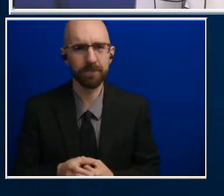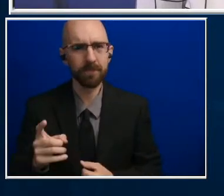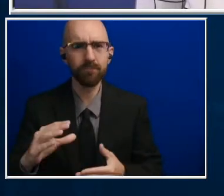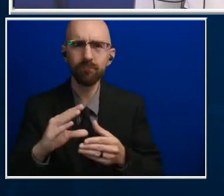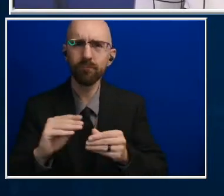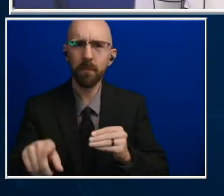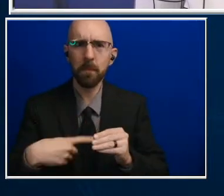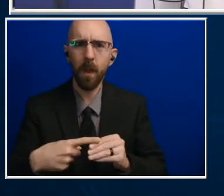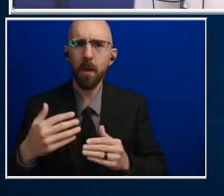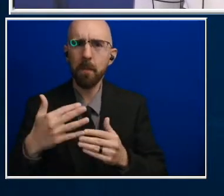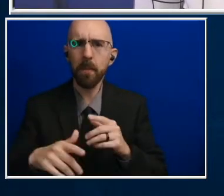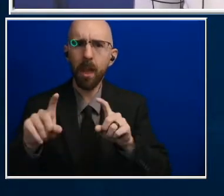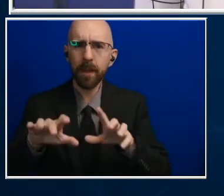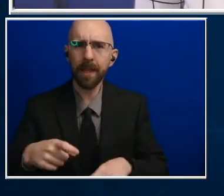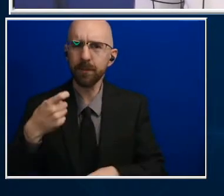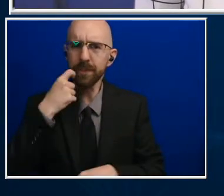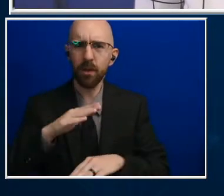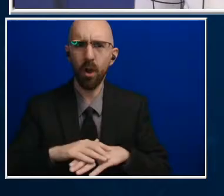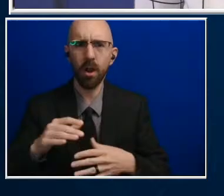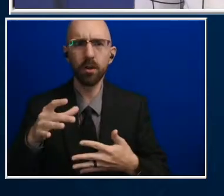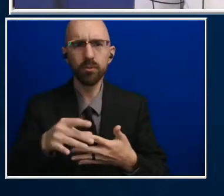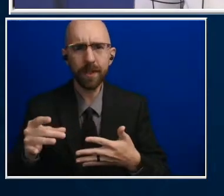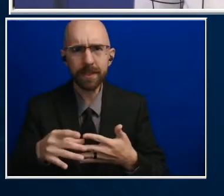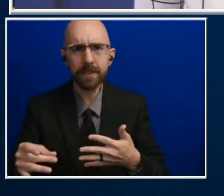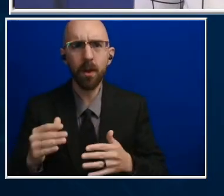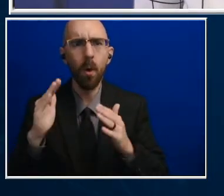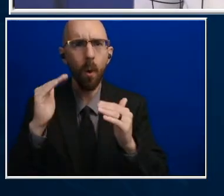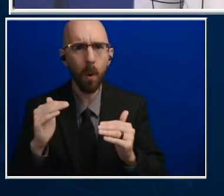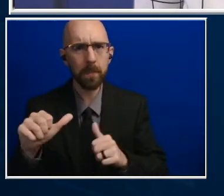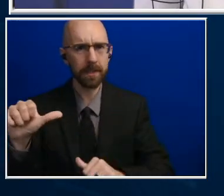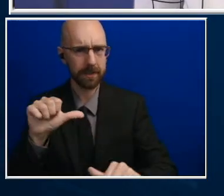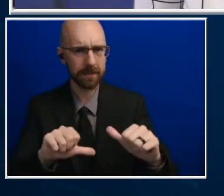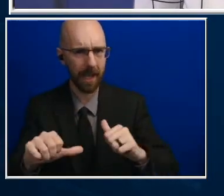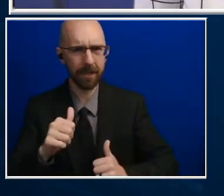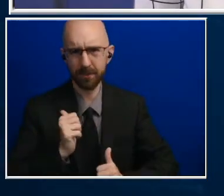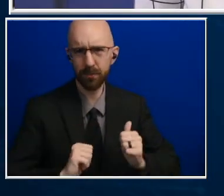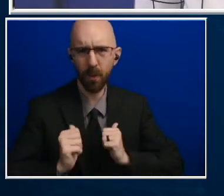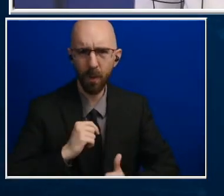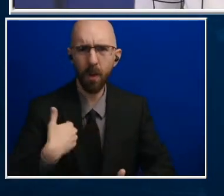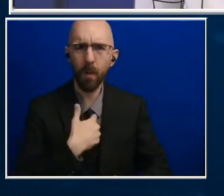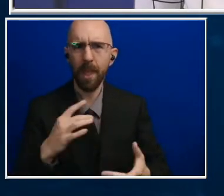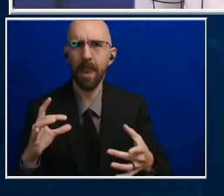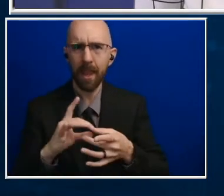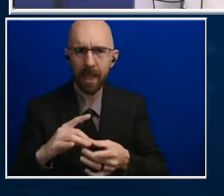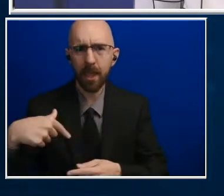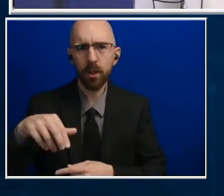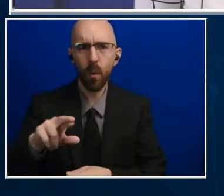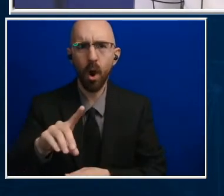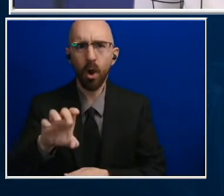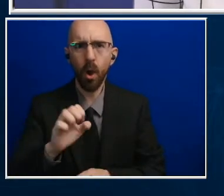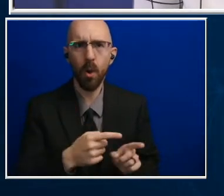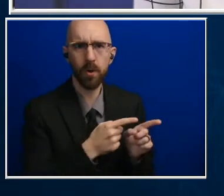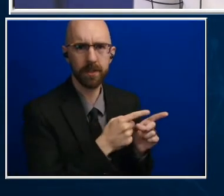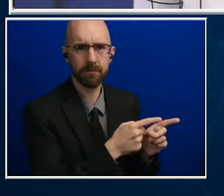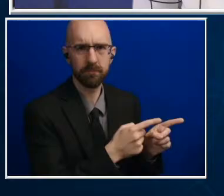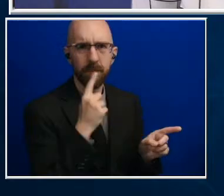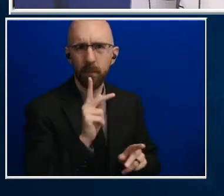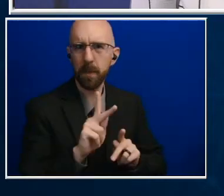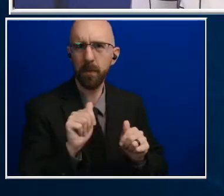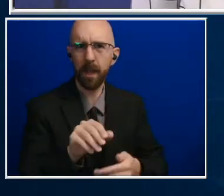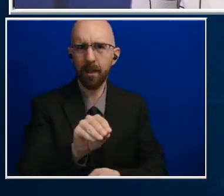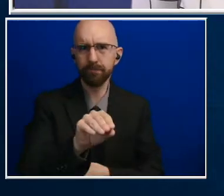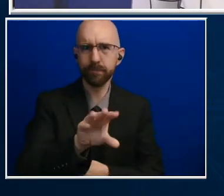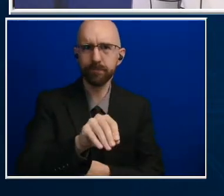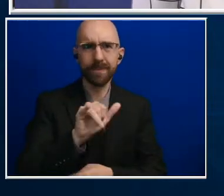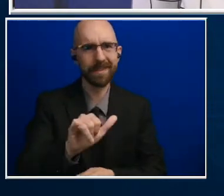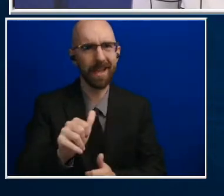test on a recent episode of Choices, Hope, and Science, and we are putting a link and a QR code on the screen for people to find that series.